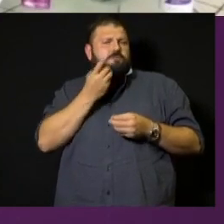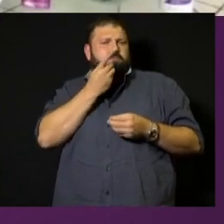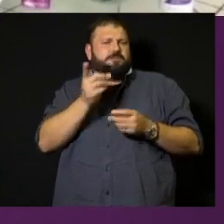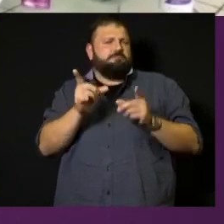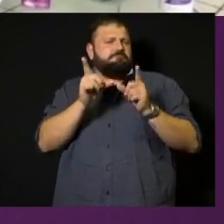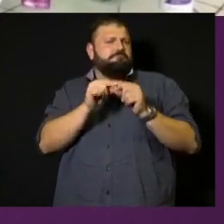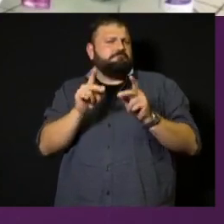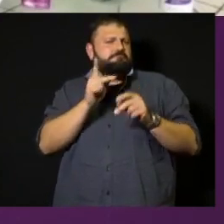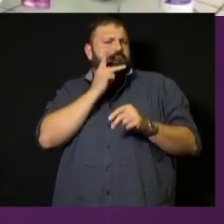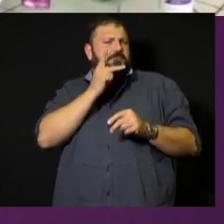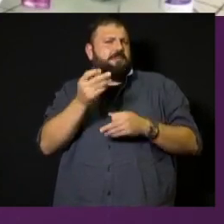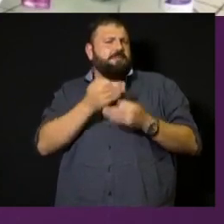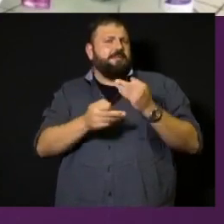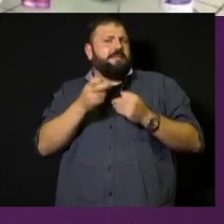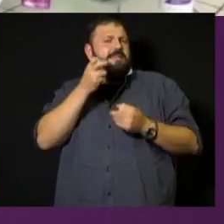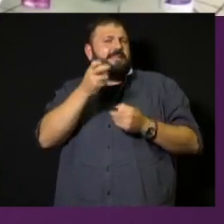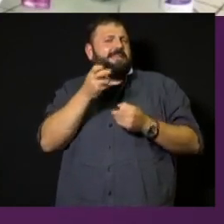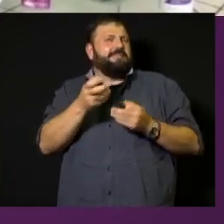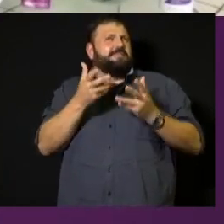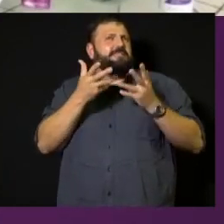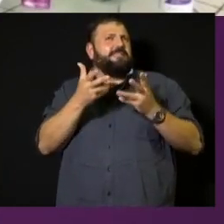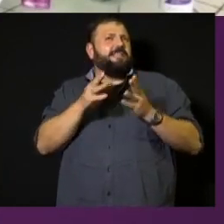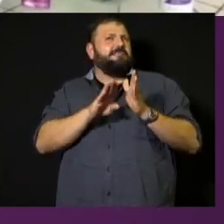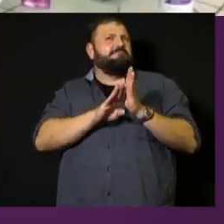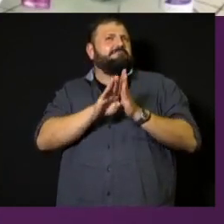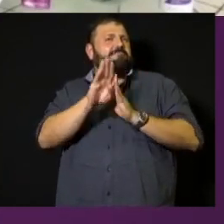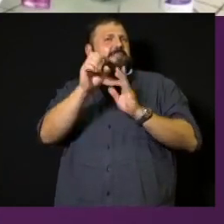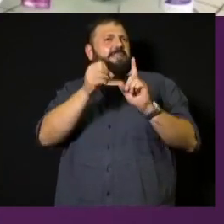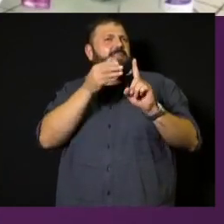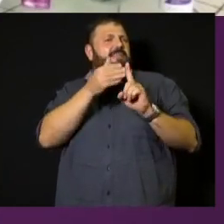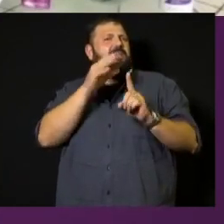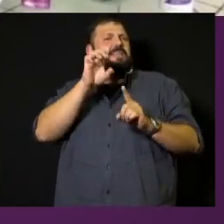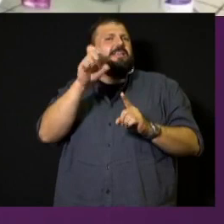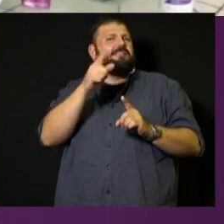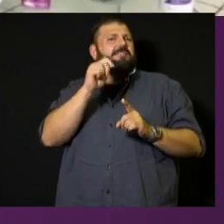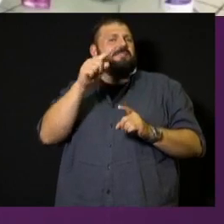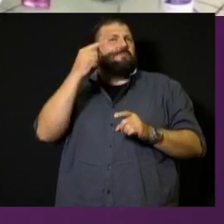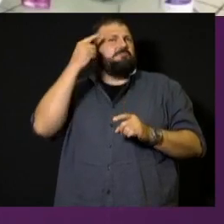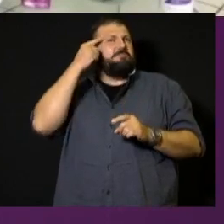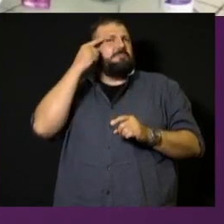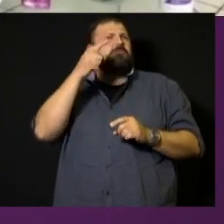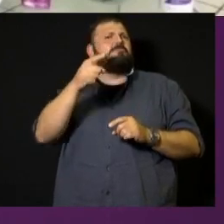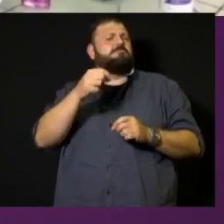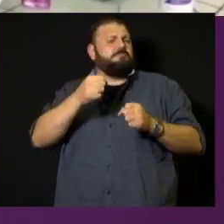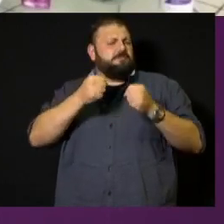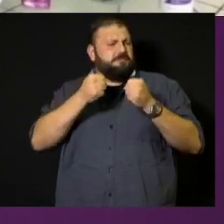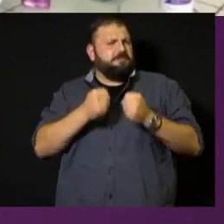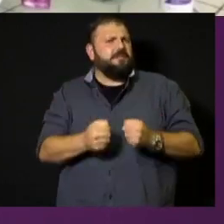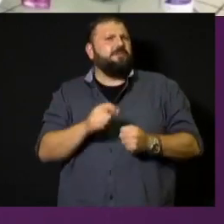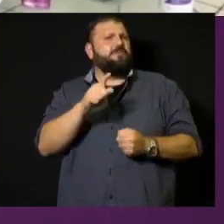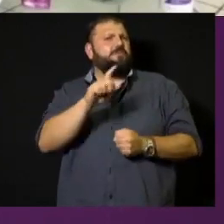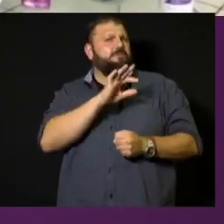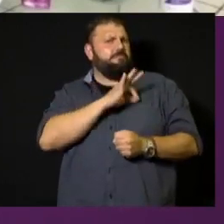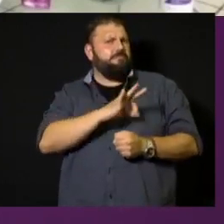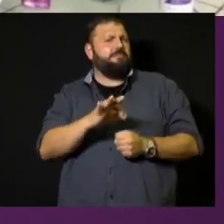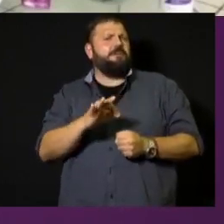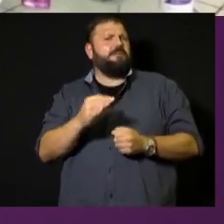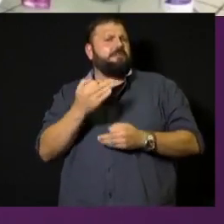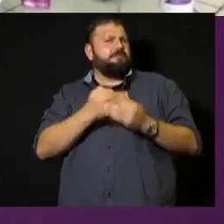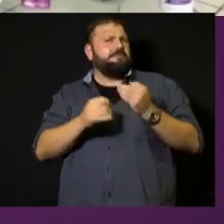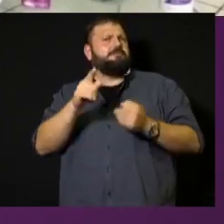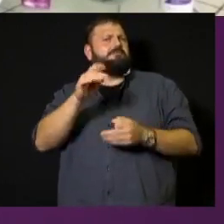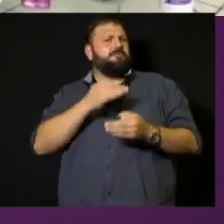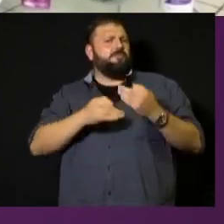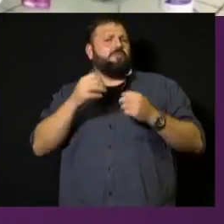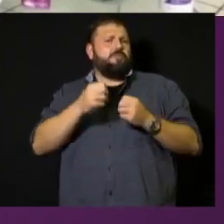find here? Well, is this that fantasy of success that you have in your mind? Well, you will find it here.